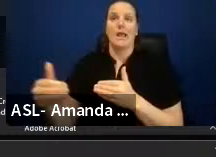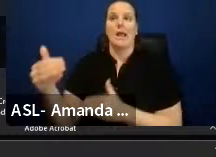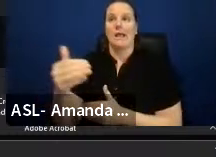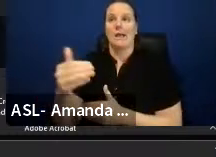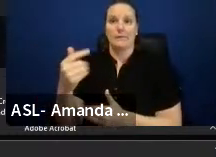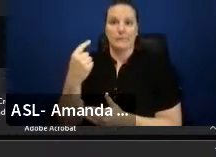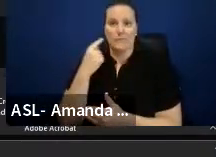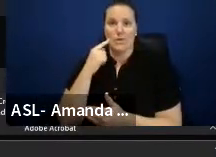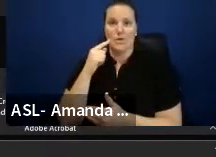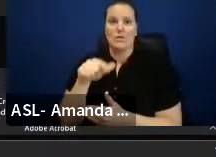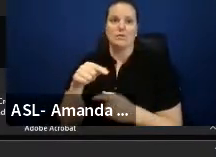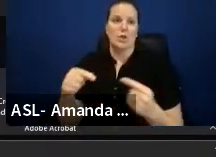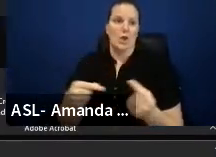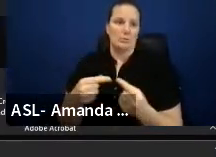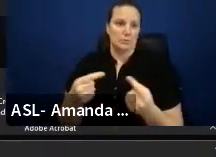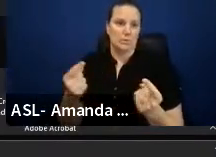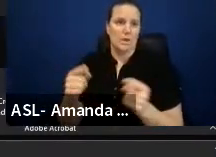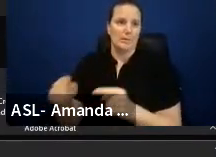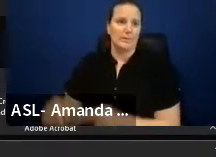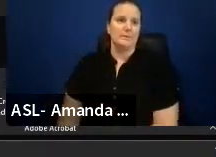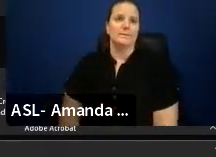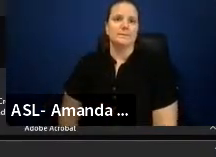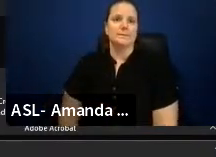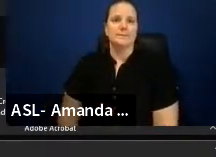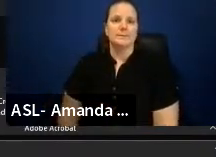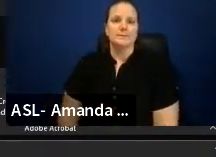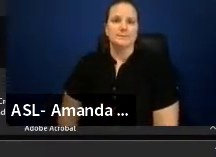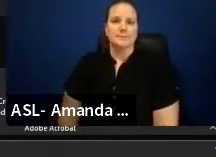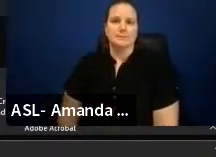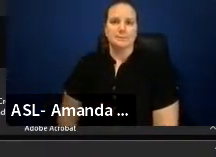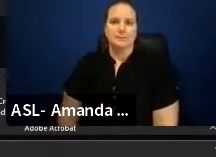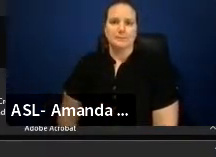for those harms that are gonna happen.